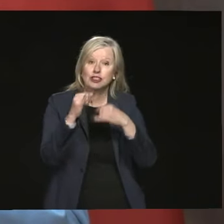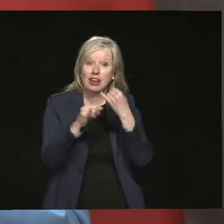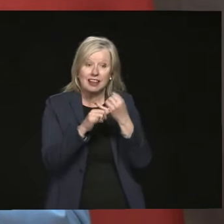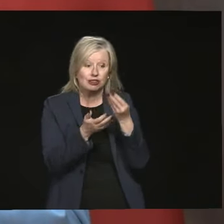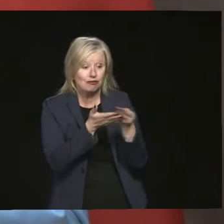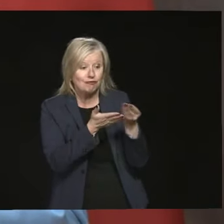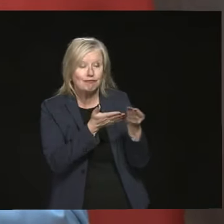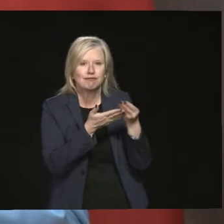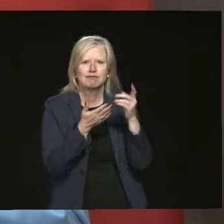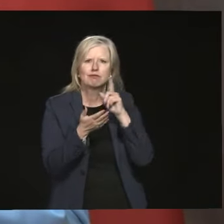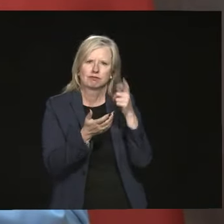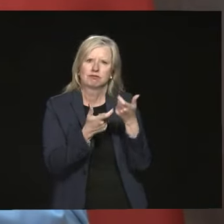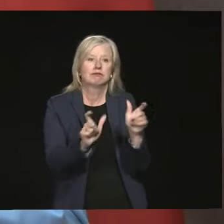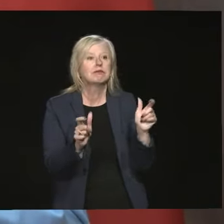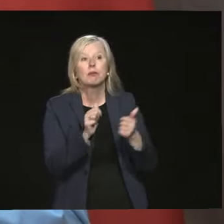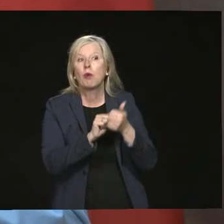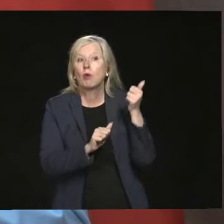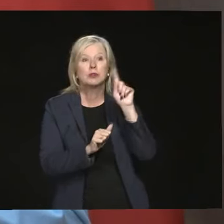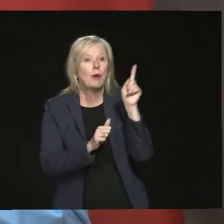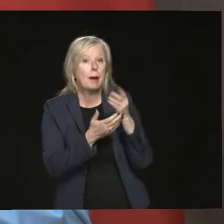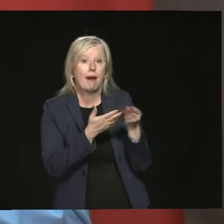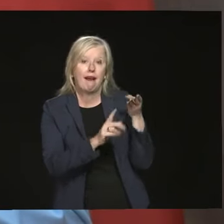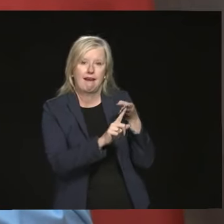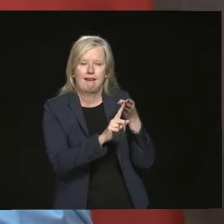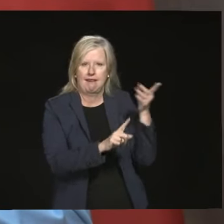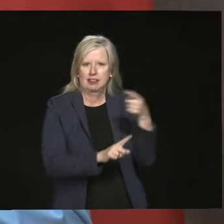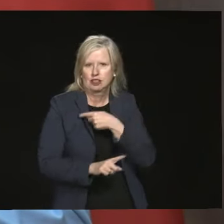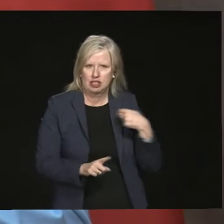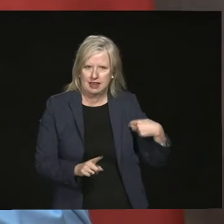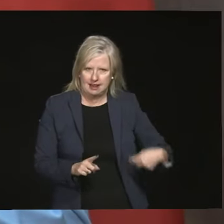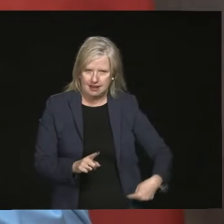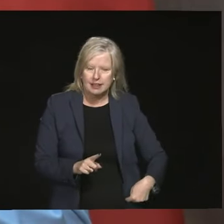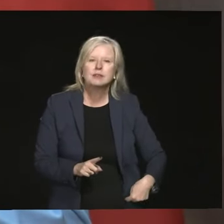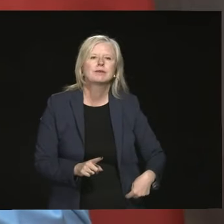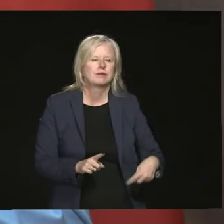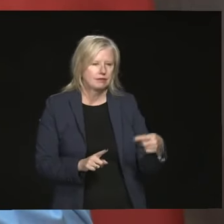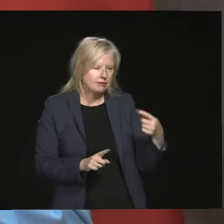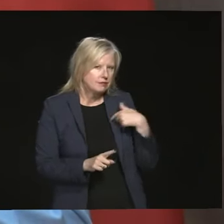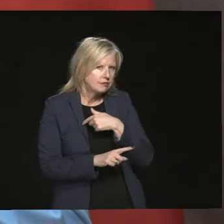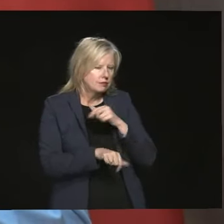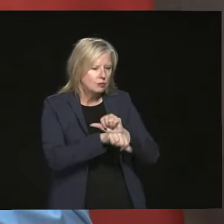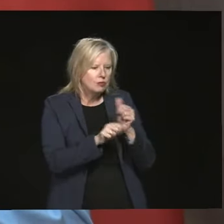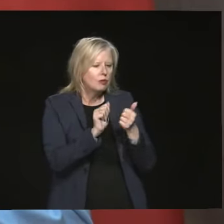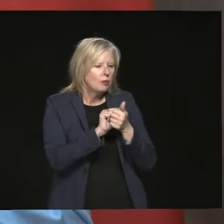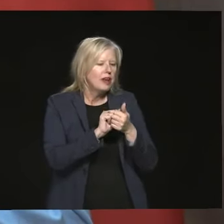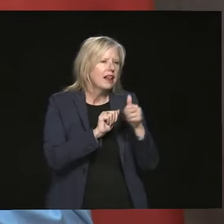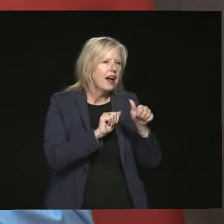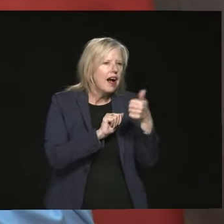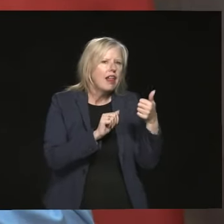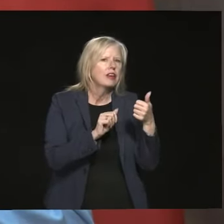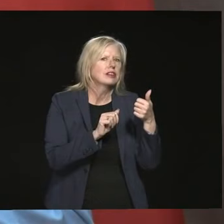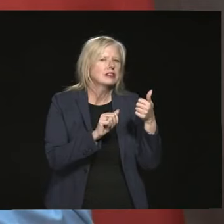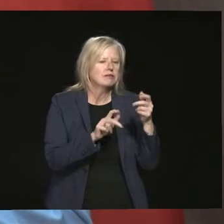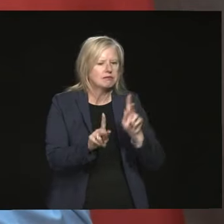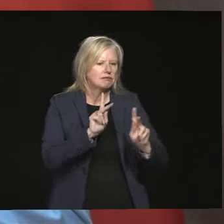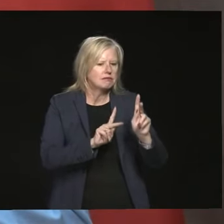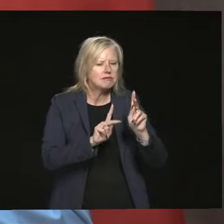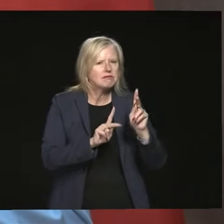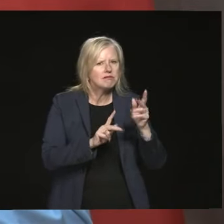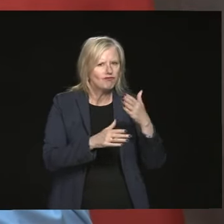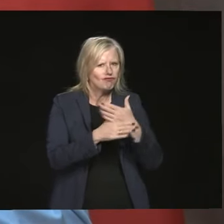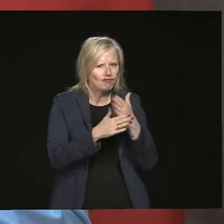étroite China, collaboration our officials are working avec closely des with partenaires partners sur le terrain, on the ground, y compris des ambassades which et includes